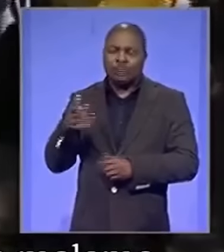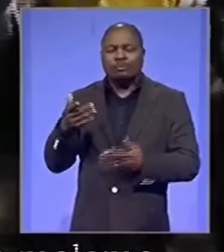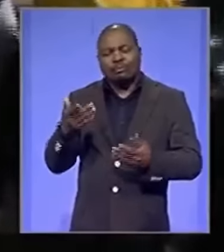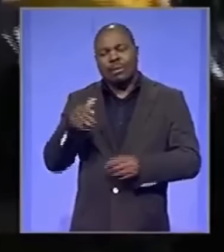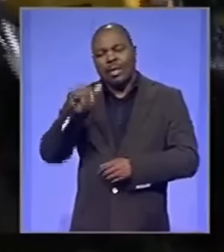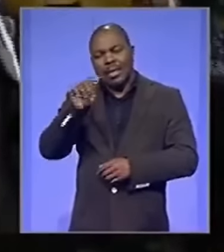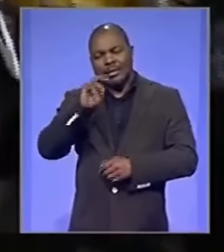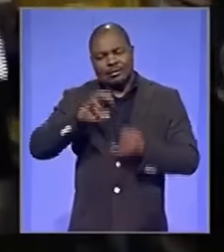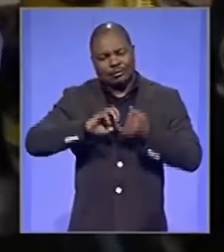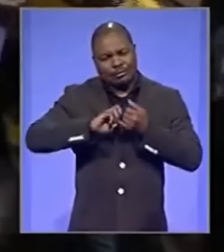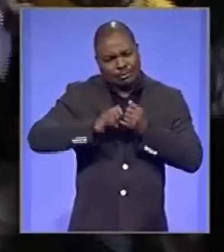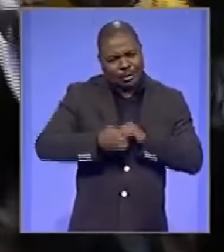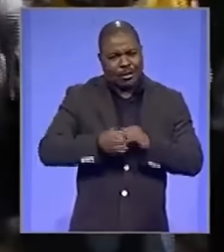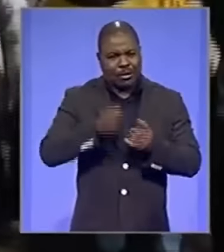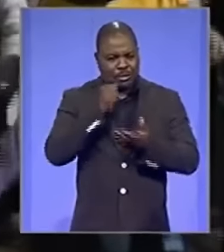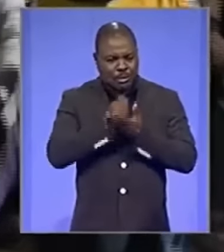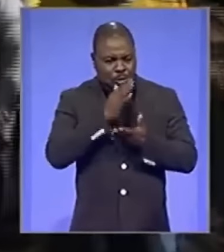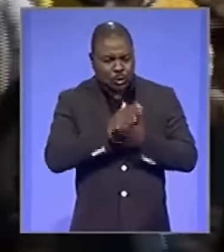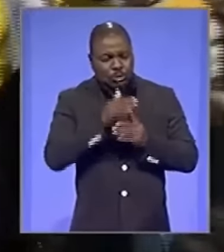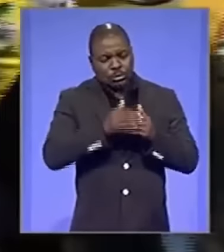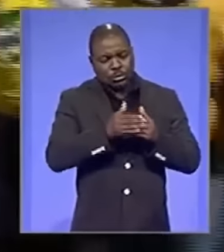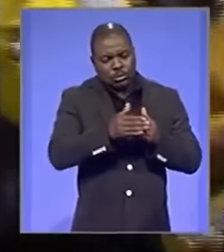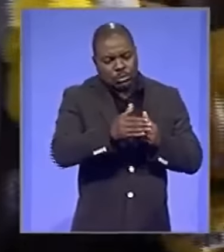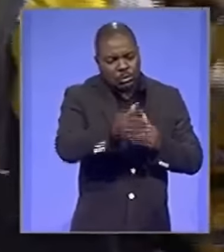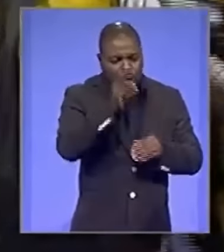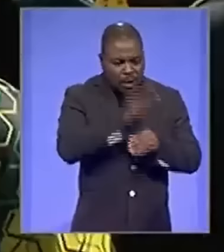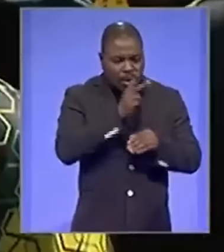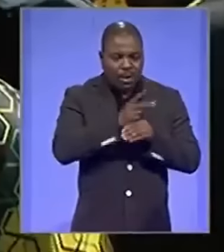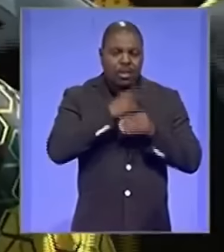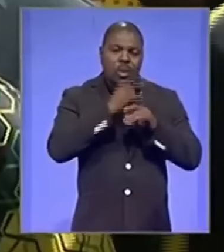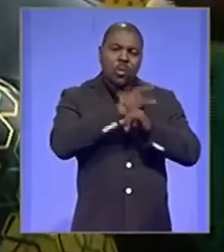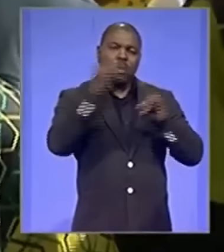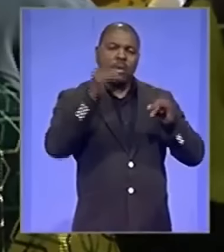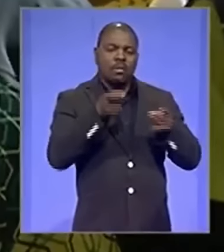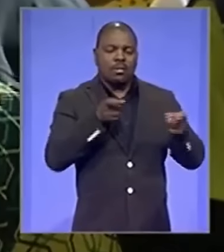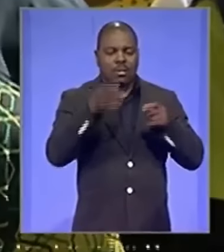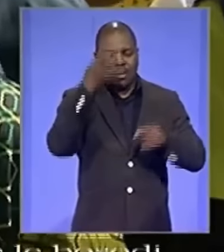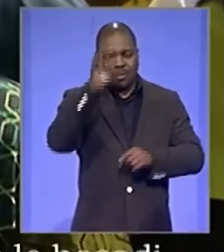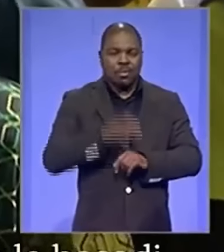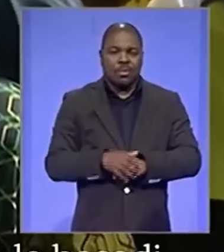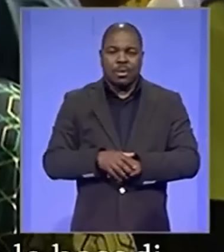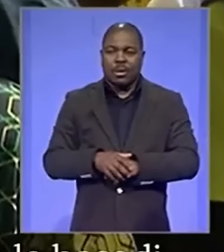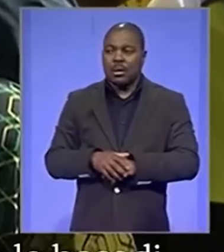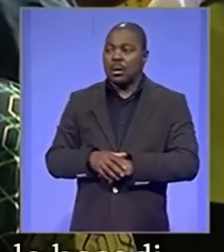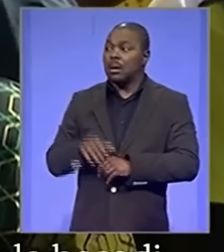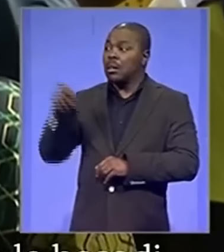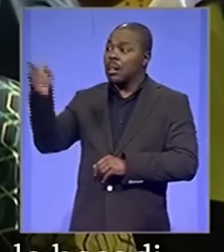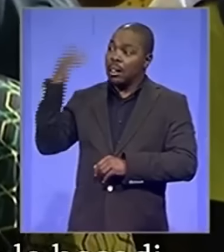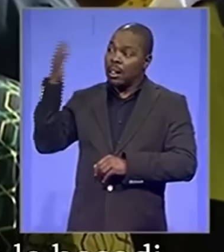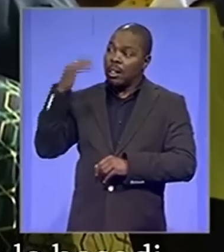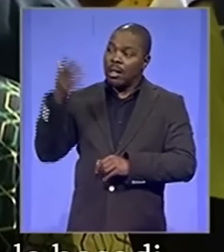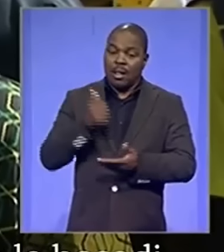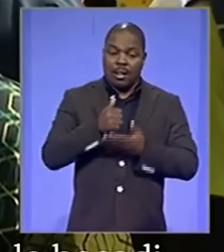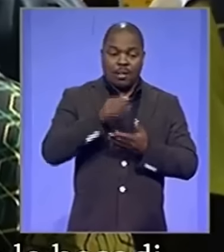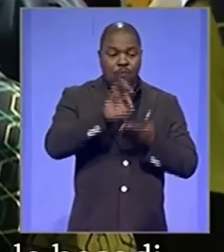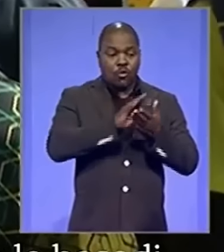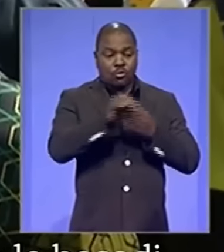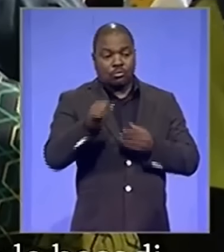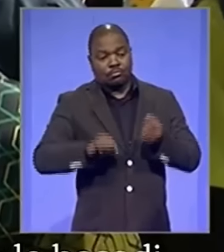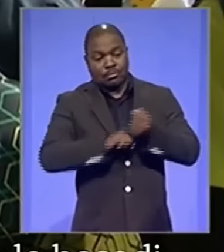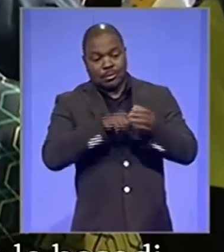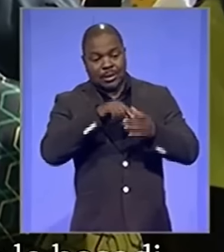gore ya go fiwa monyetla o mongwe go tswela pele go buša naga. People who put ANC to power will defend it. The people